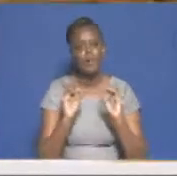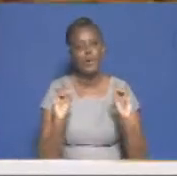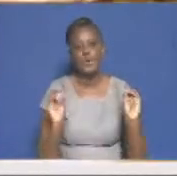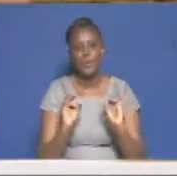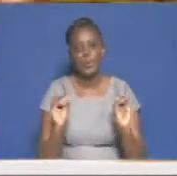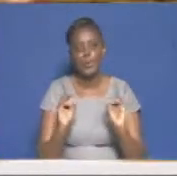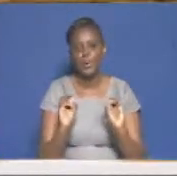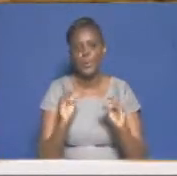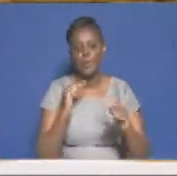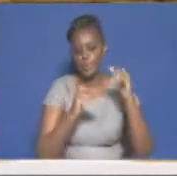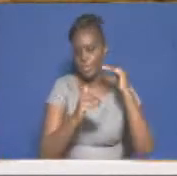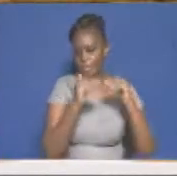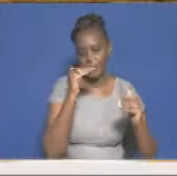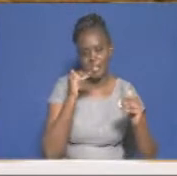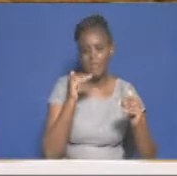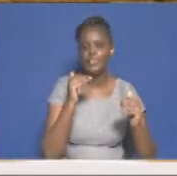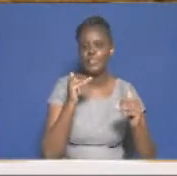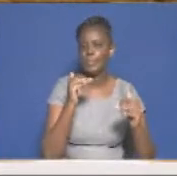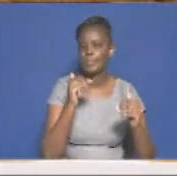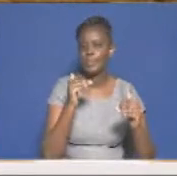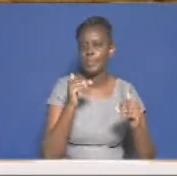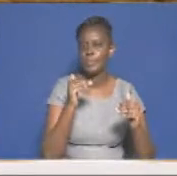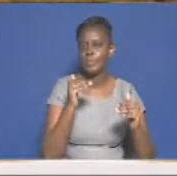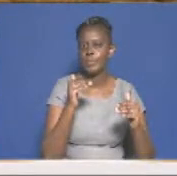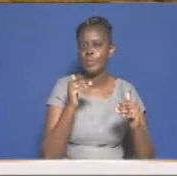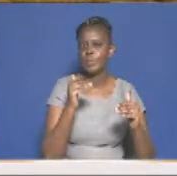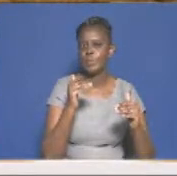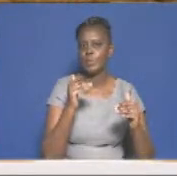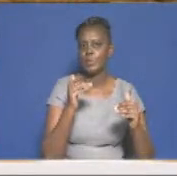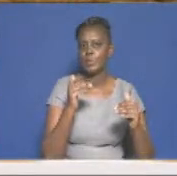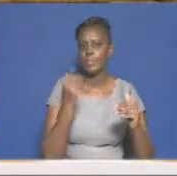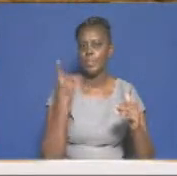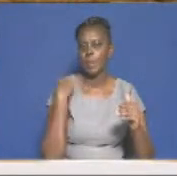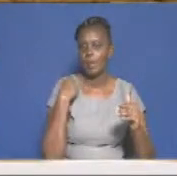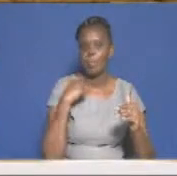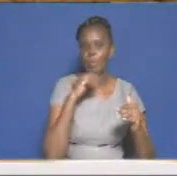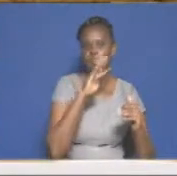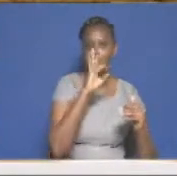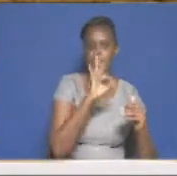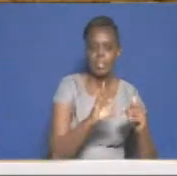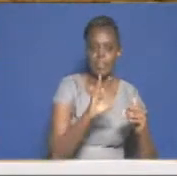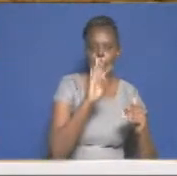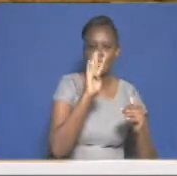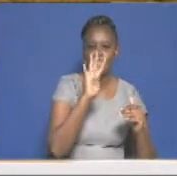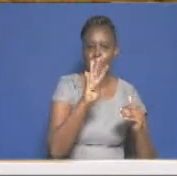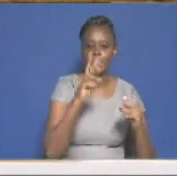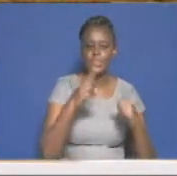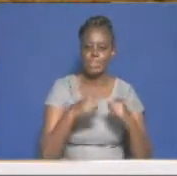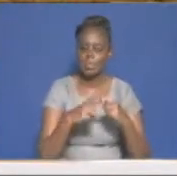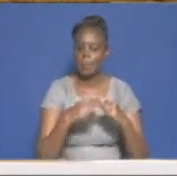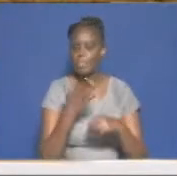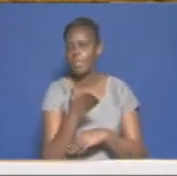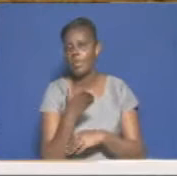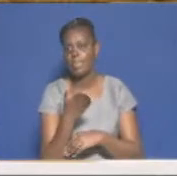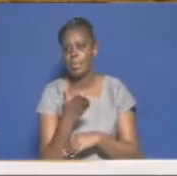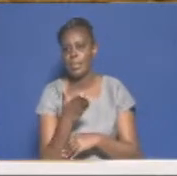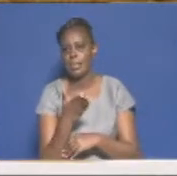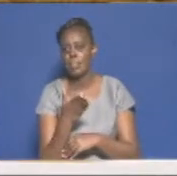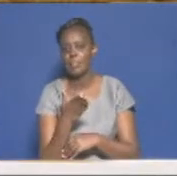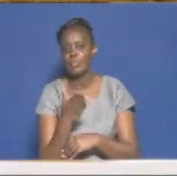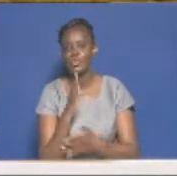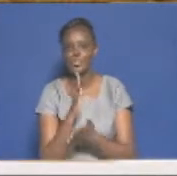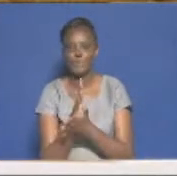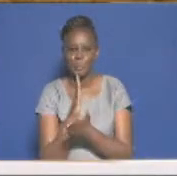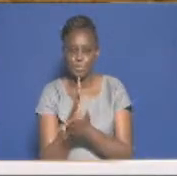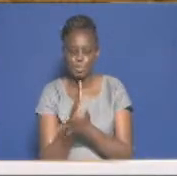any qualification, you put them in number 43 or 47 or thereabouts. And so indeed,